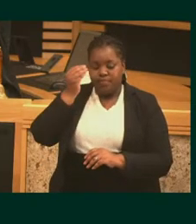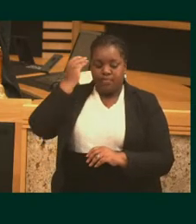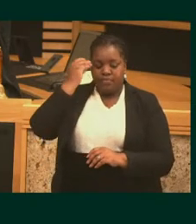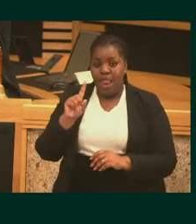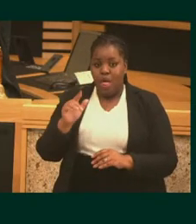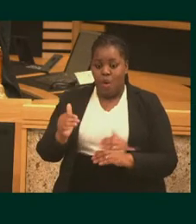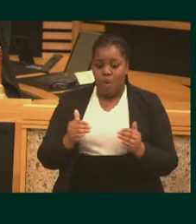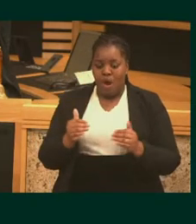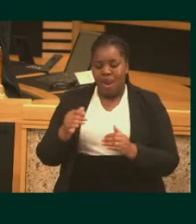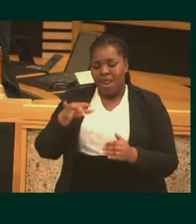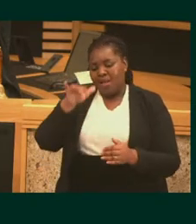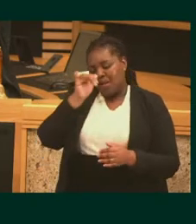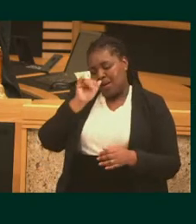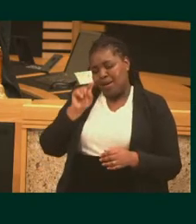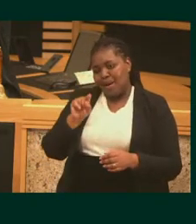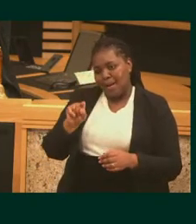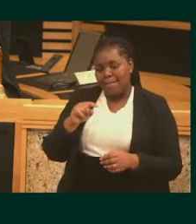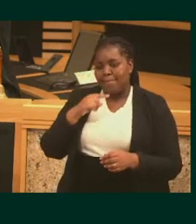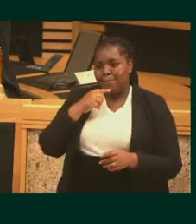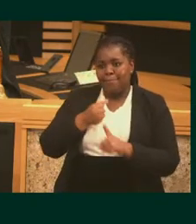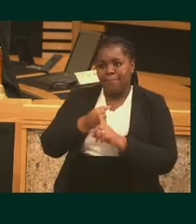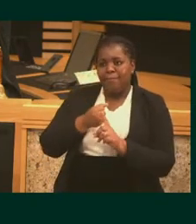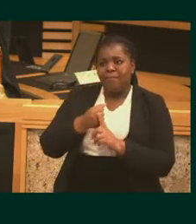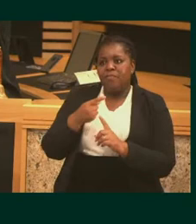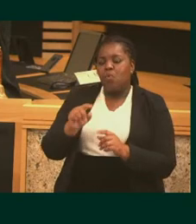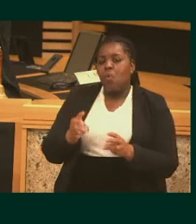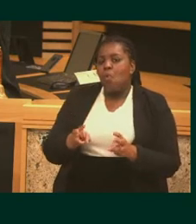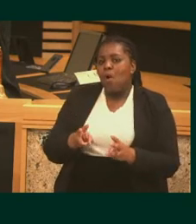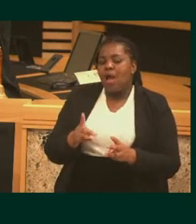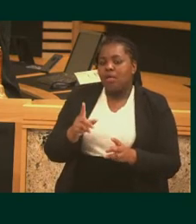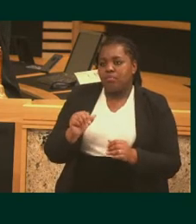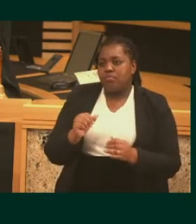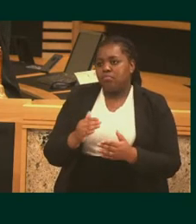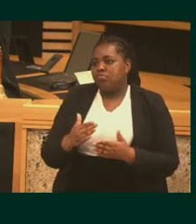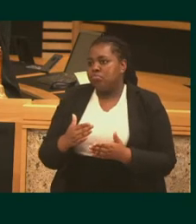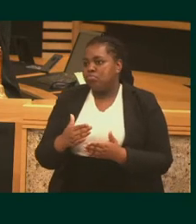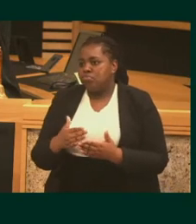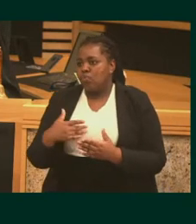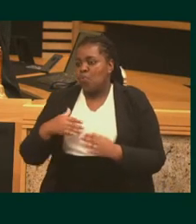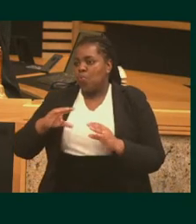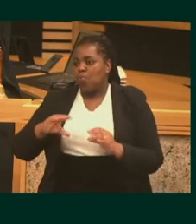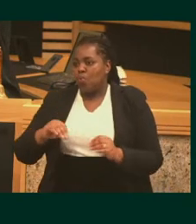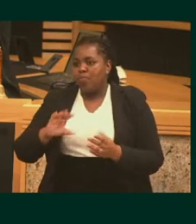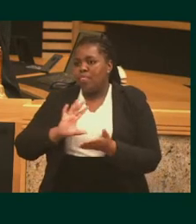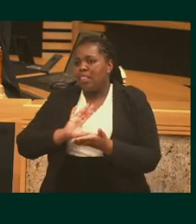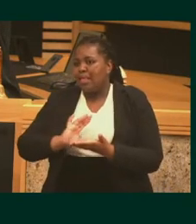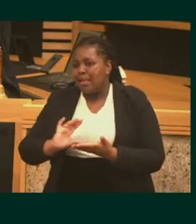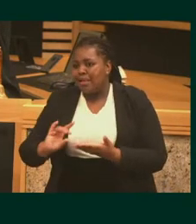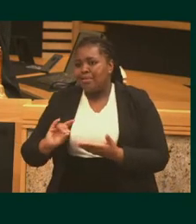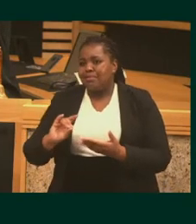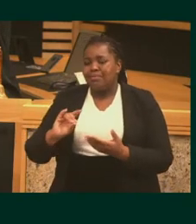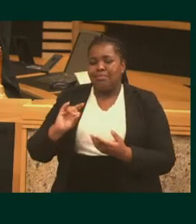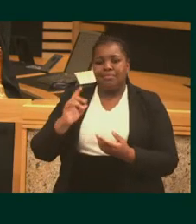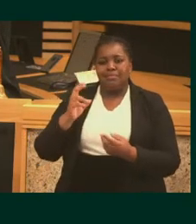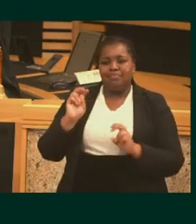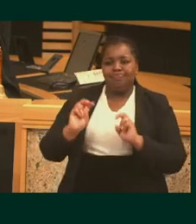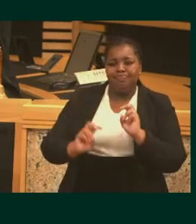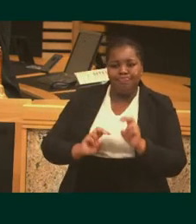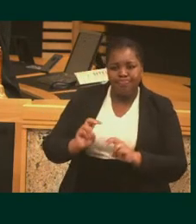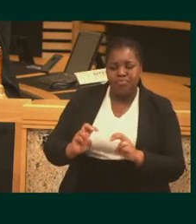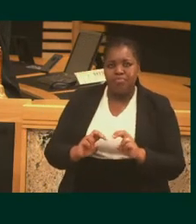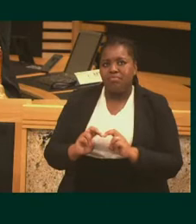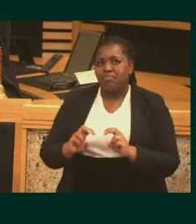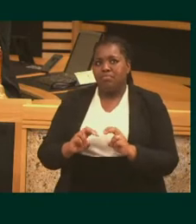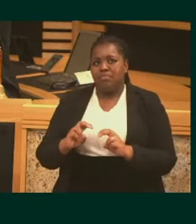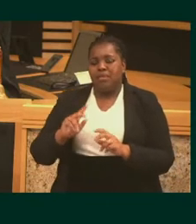organized crime has manifested itself in the form of extortions cash in transit heists random mass